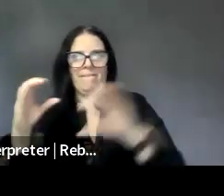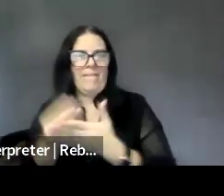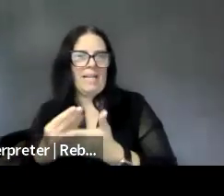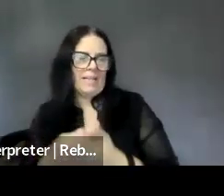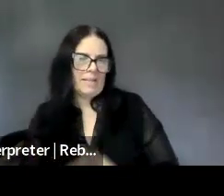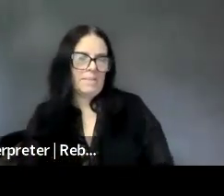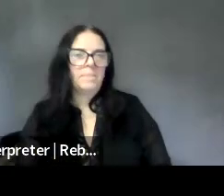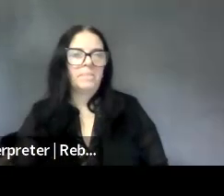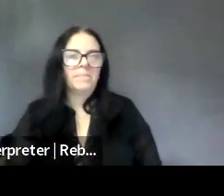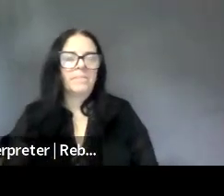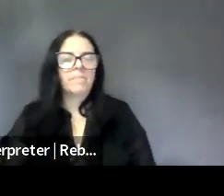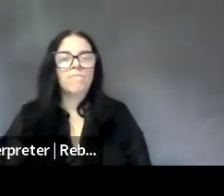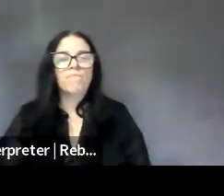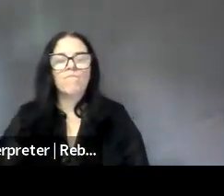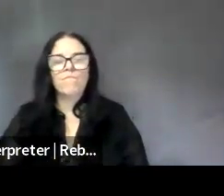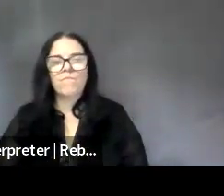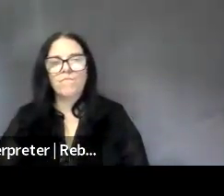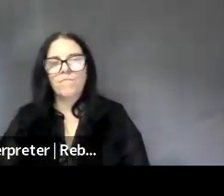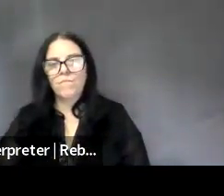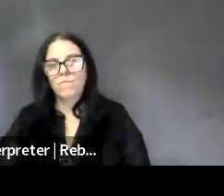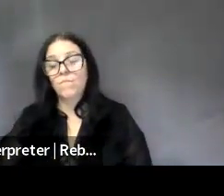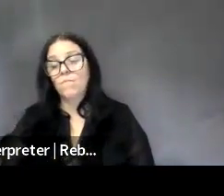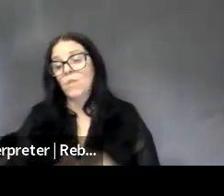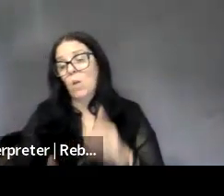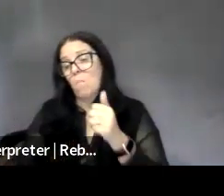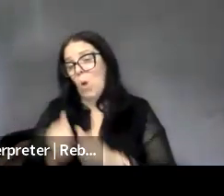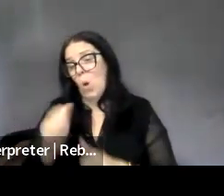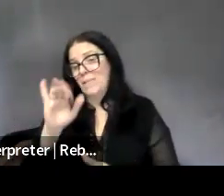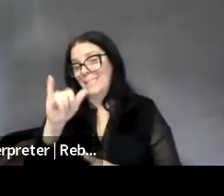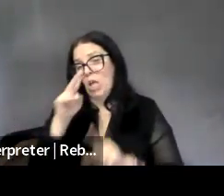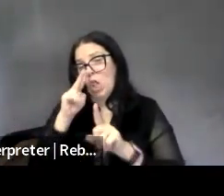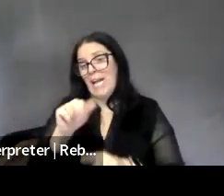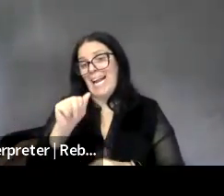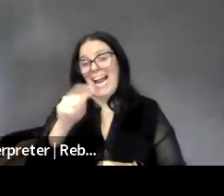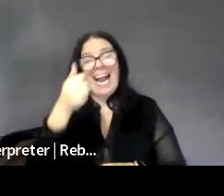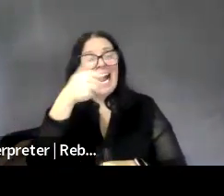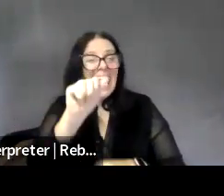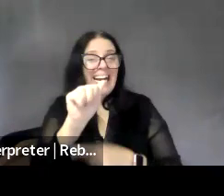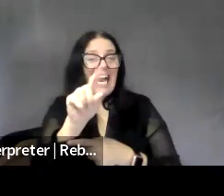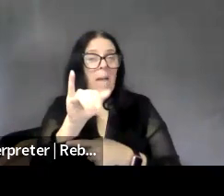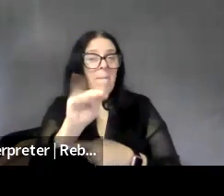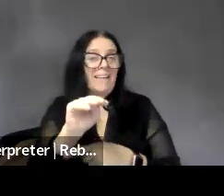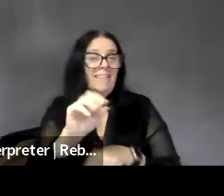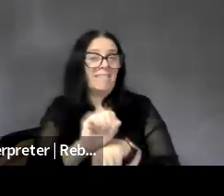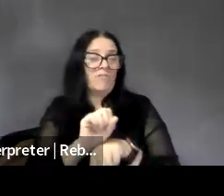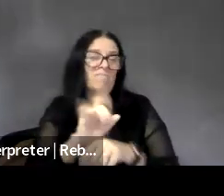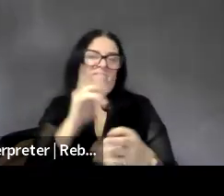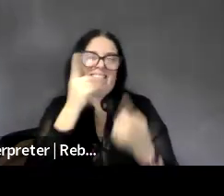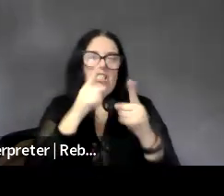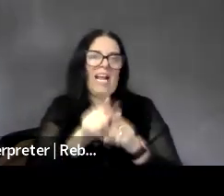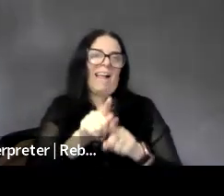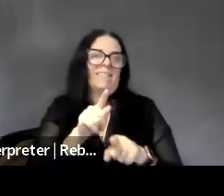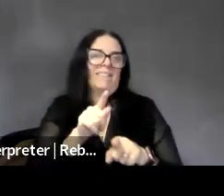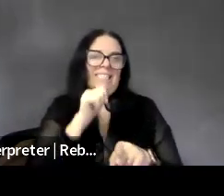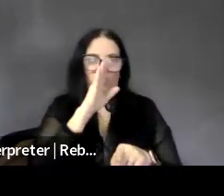Most CILs treat any general and administrative costs as indirect costs. You have some options about what